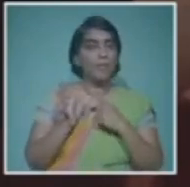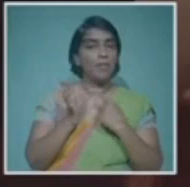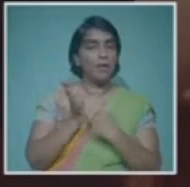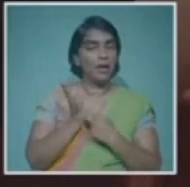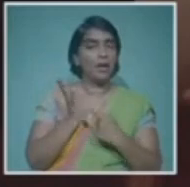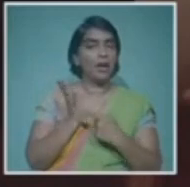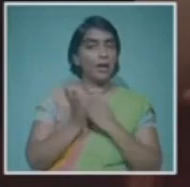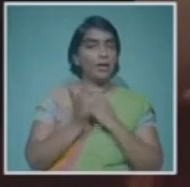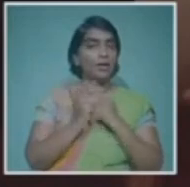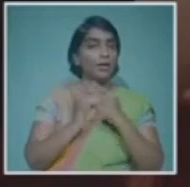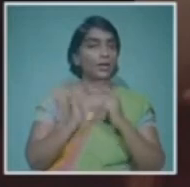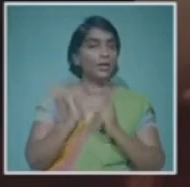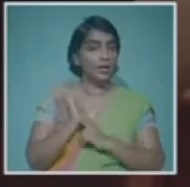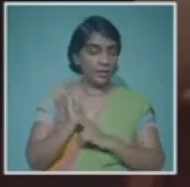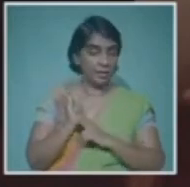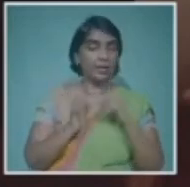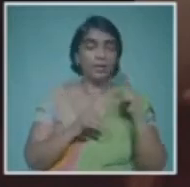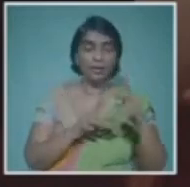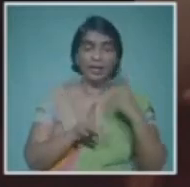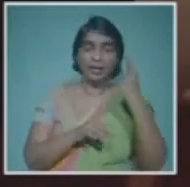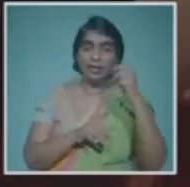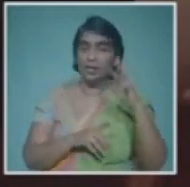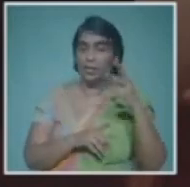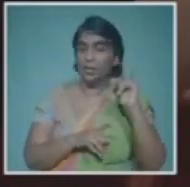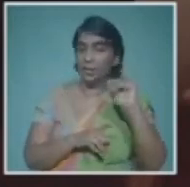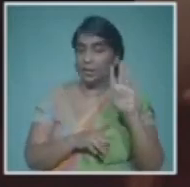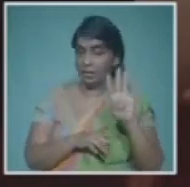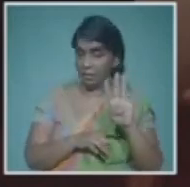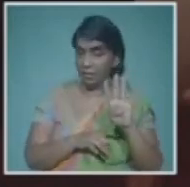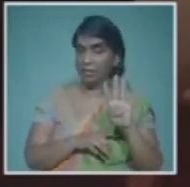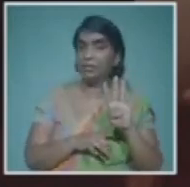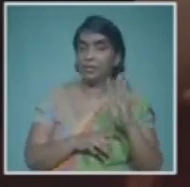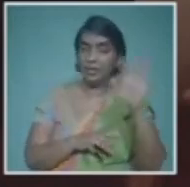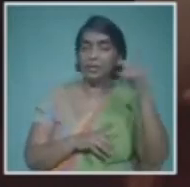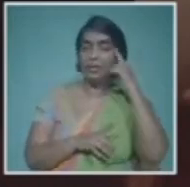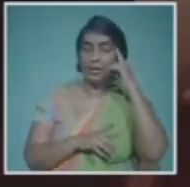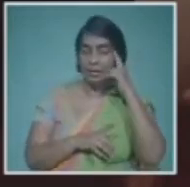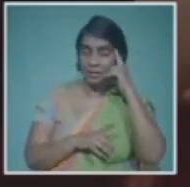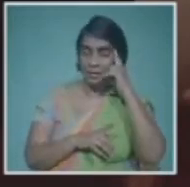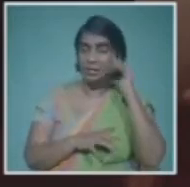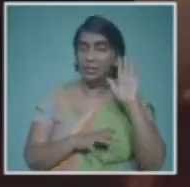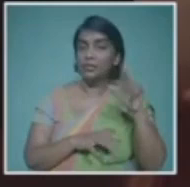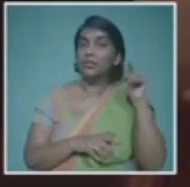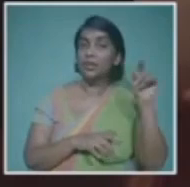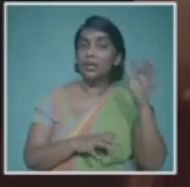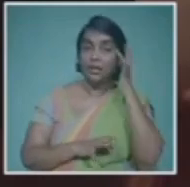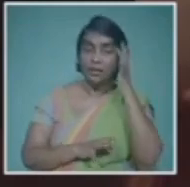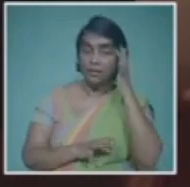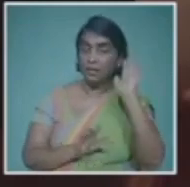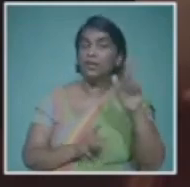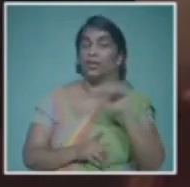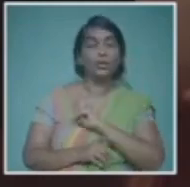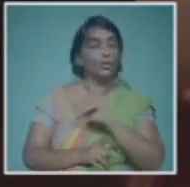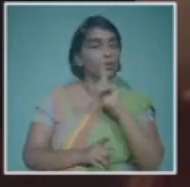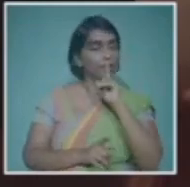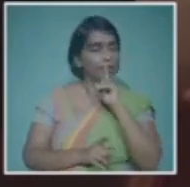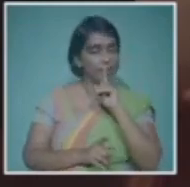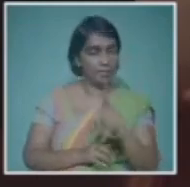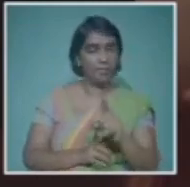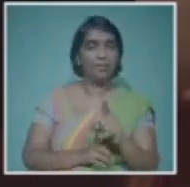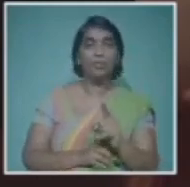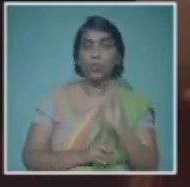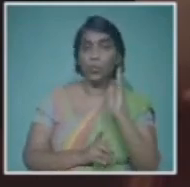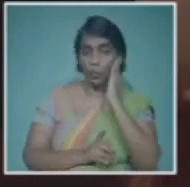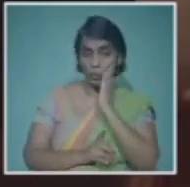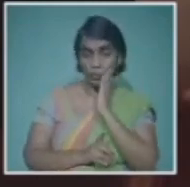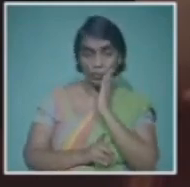1963. Honorable Minister, please wind up. He saw a dream. In that dream, he said, men of white and